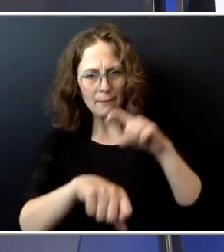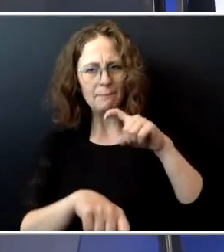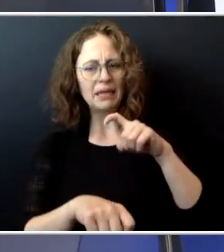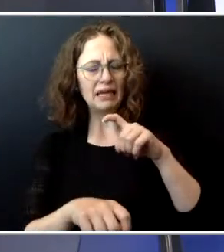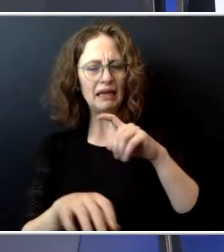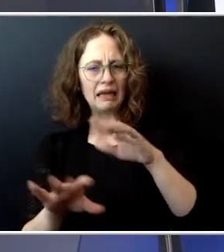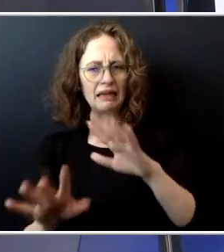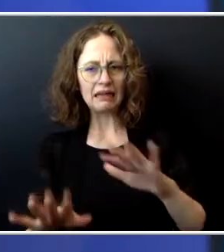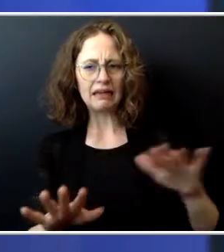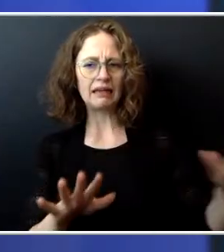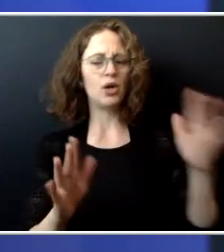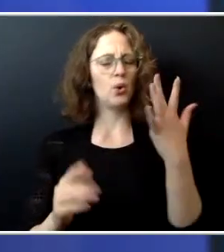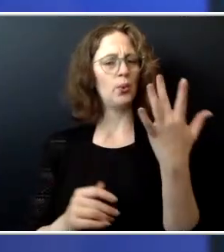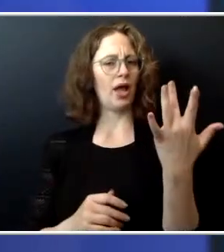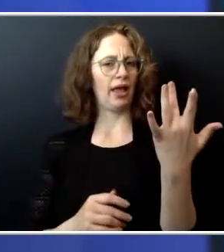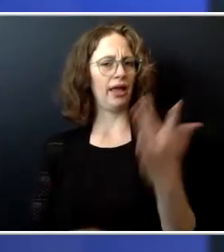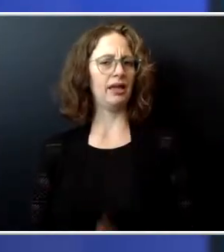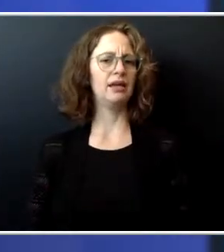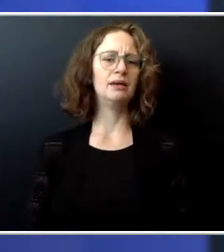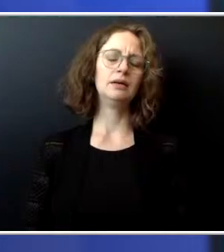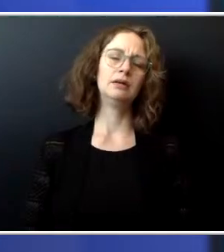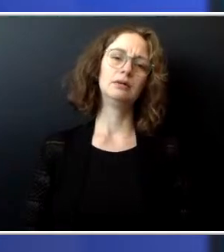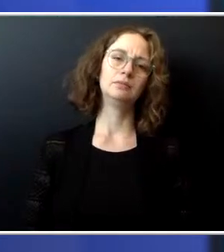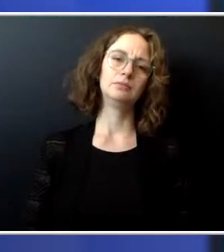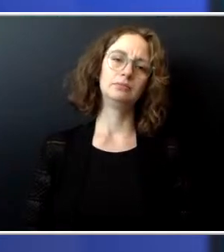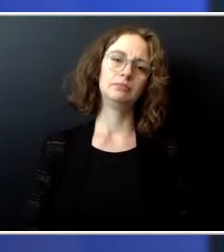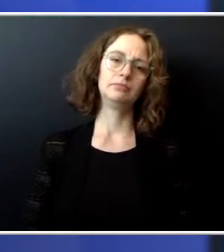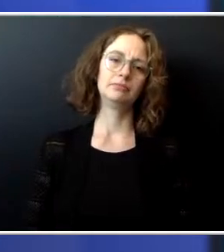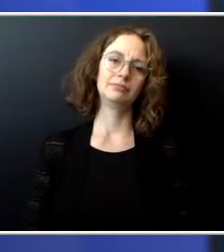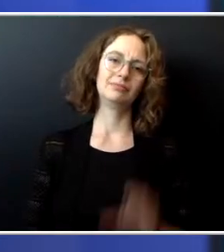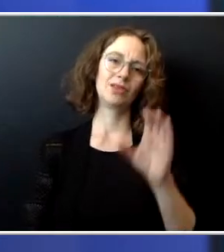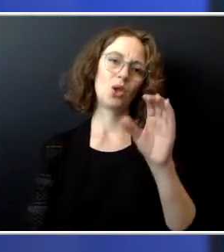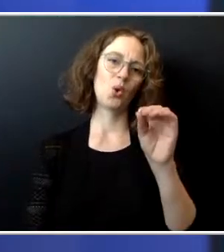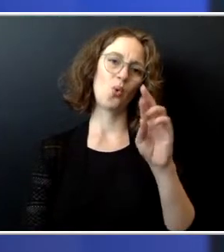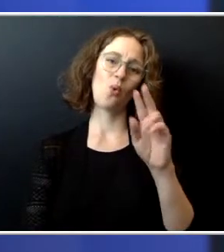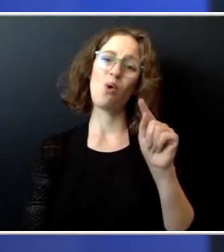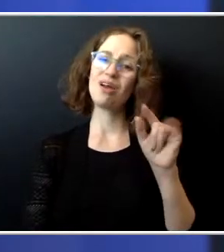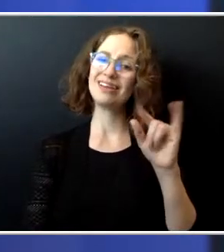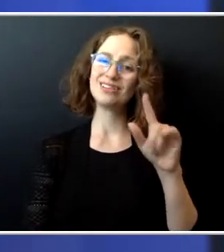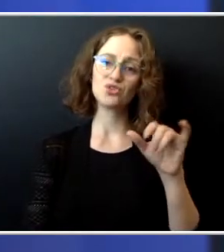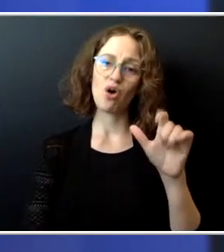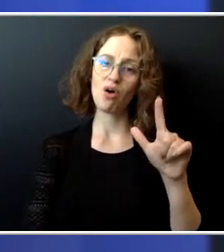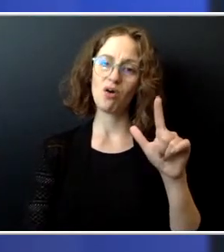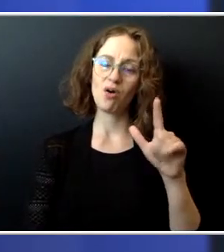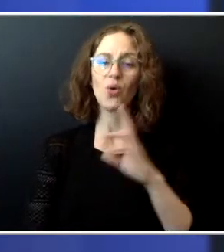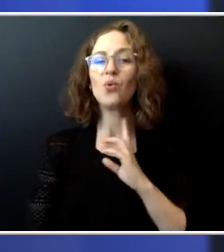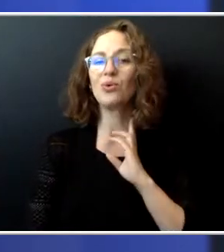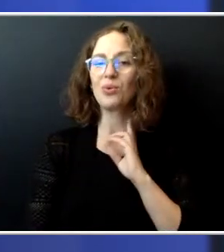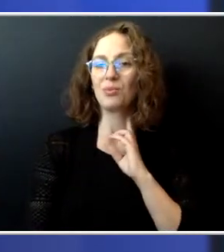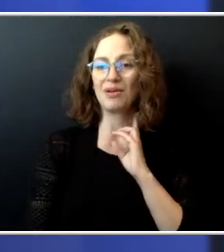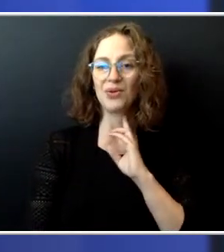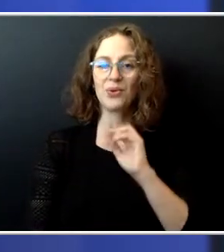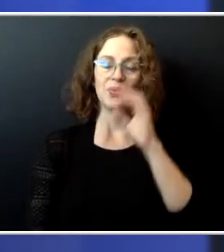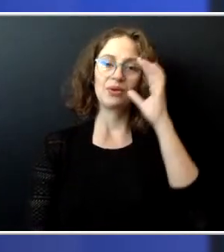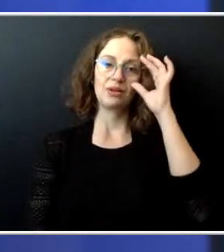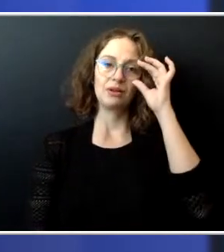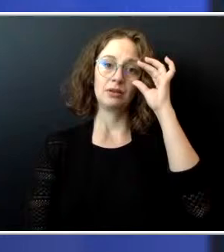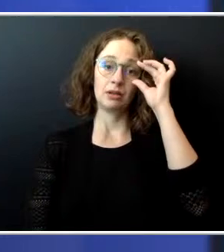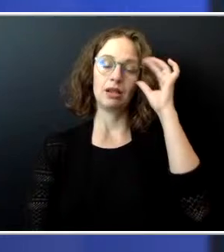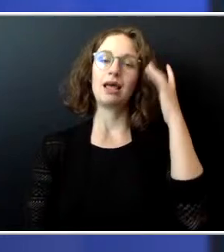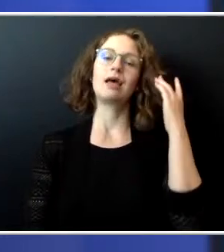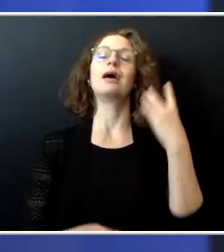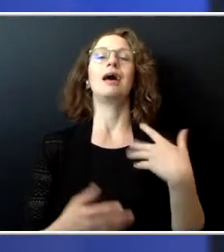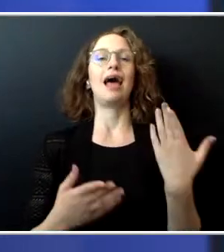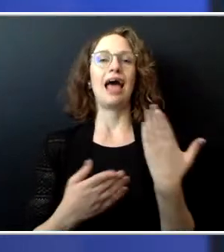Right. disease? So we're talking about cortisol hormones, and there is a character of cortisol. It's called diurnal variation.